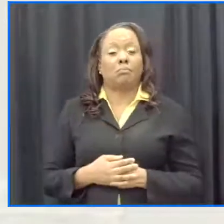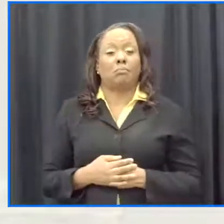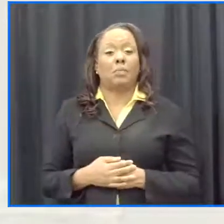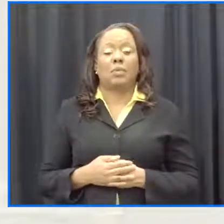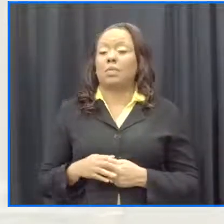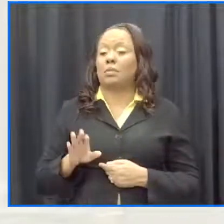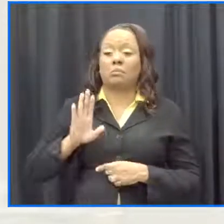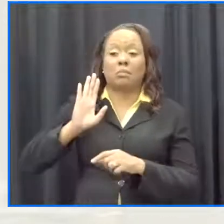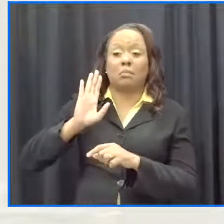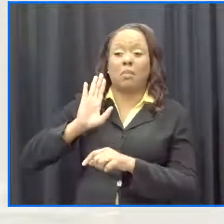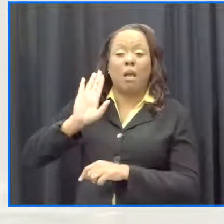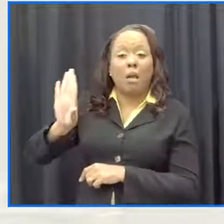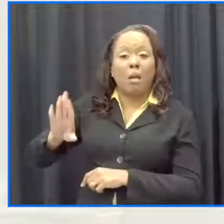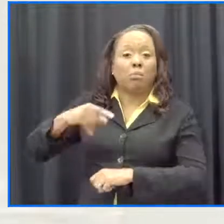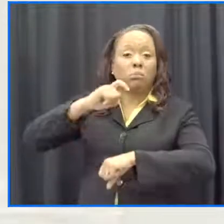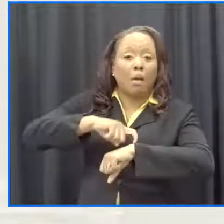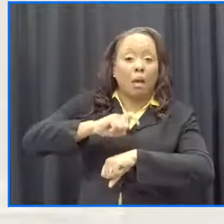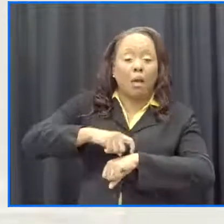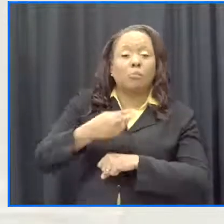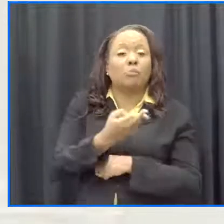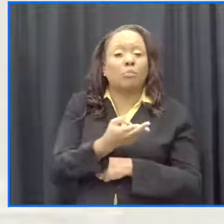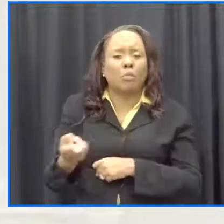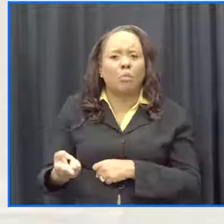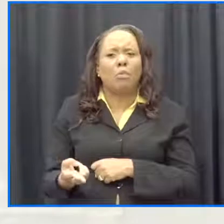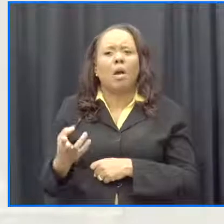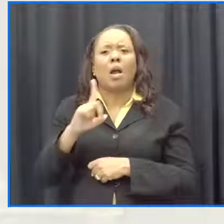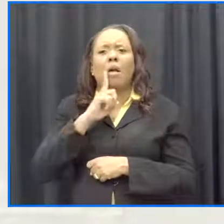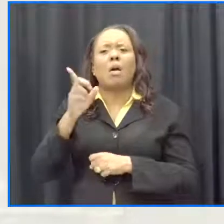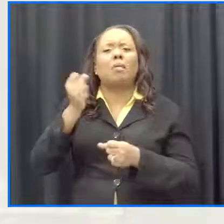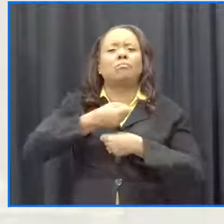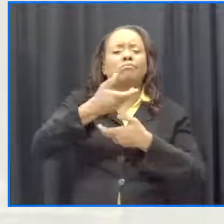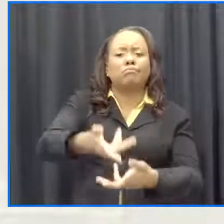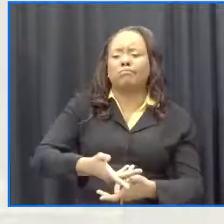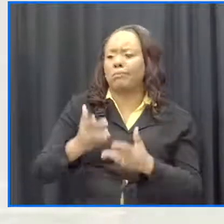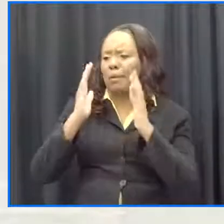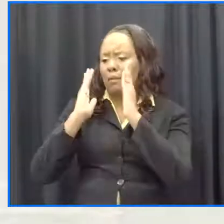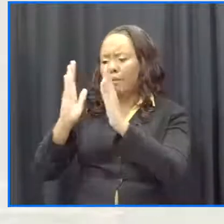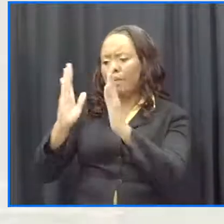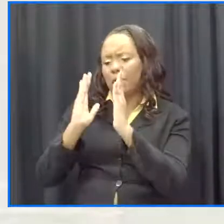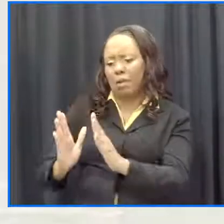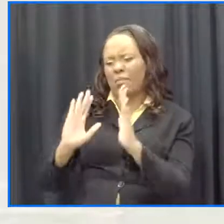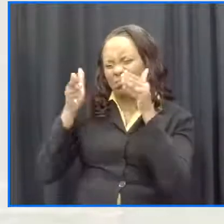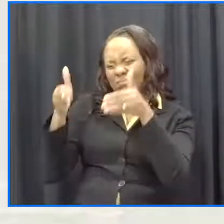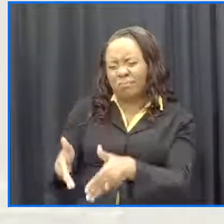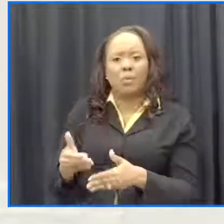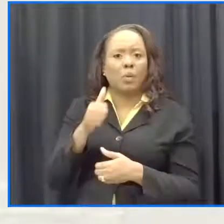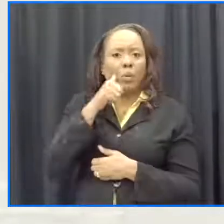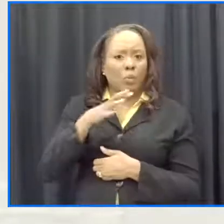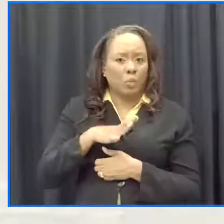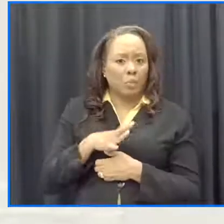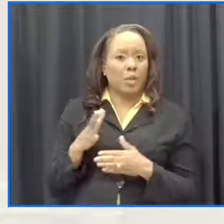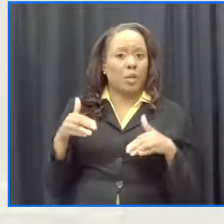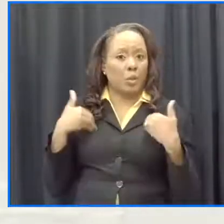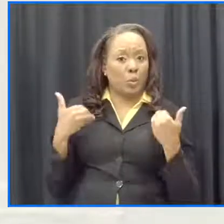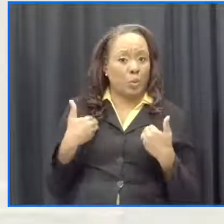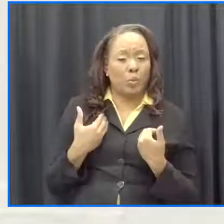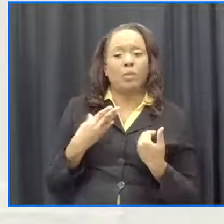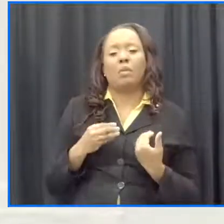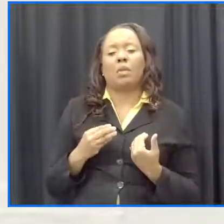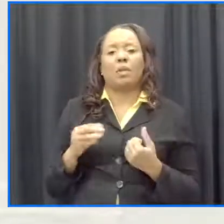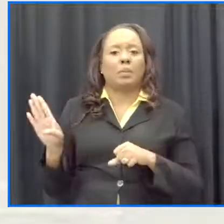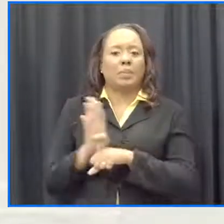giving time, resources, and expertise to causes focused primarily on women, youth,